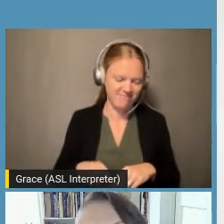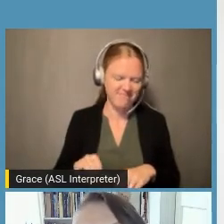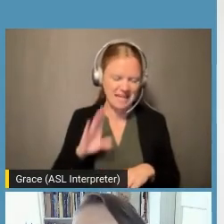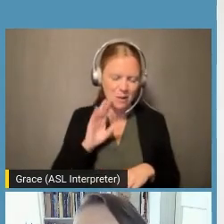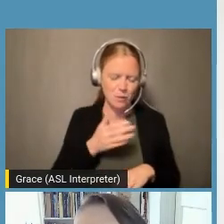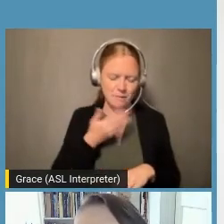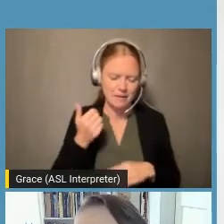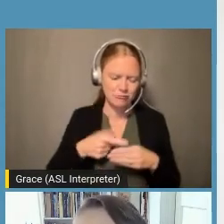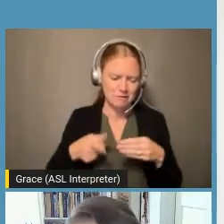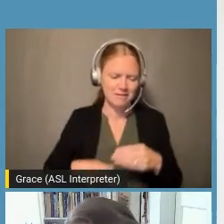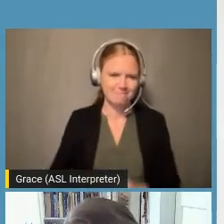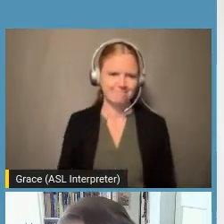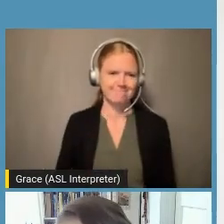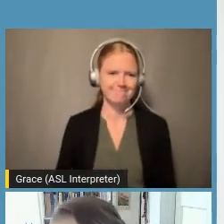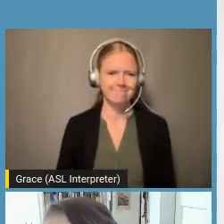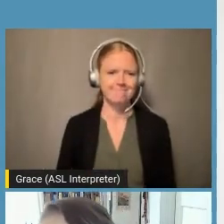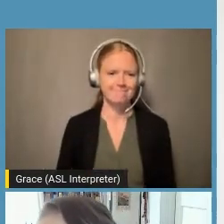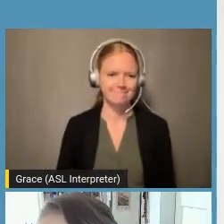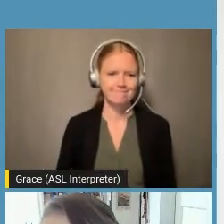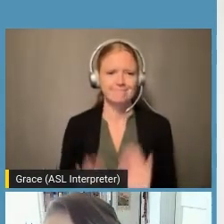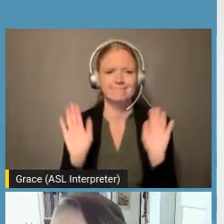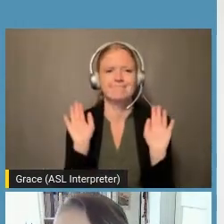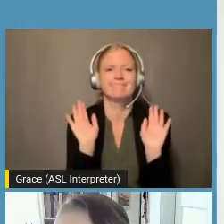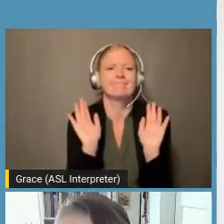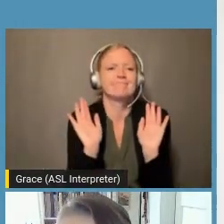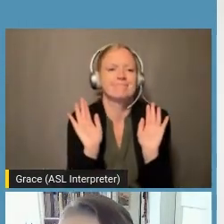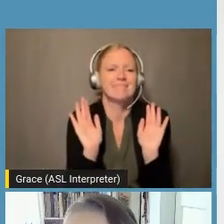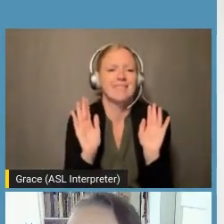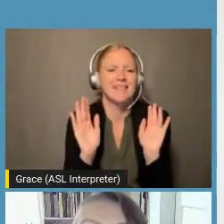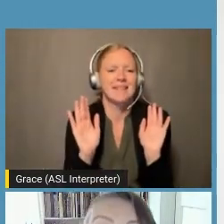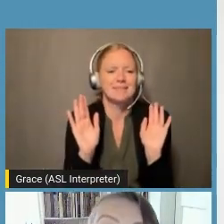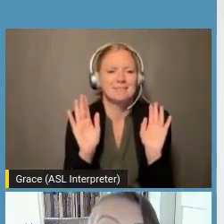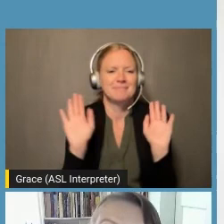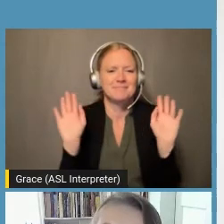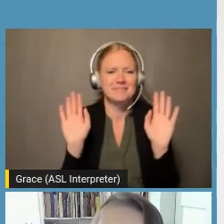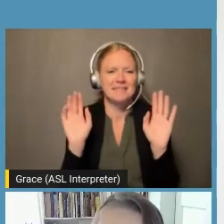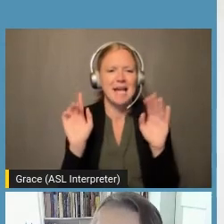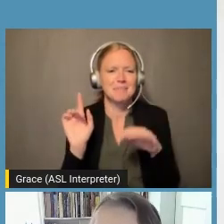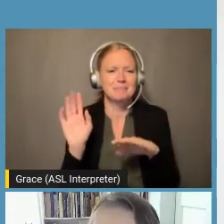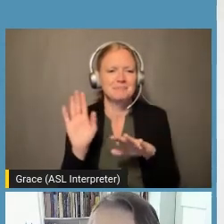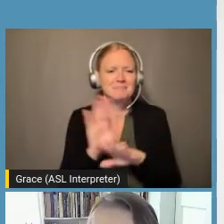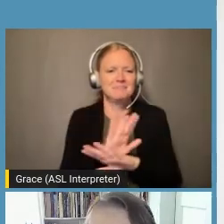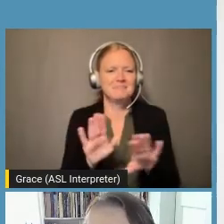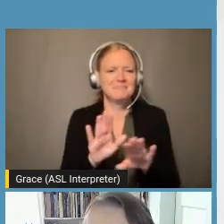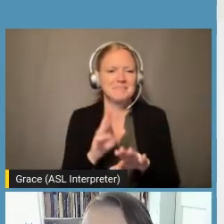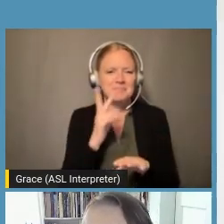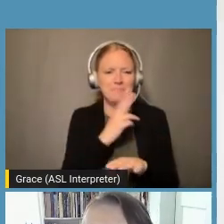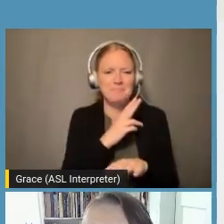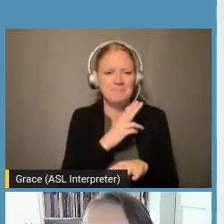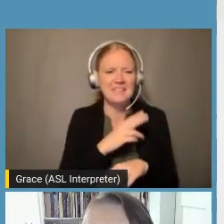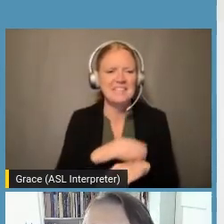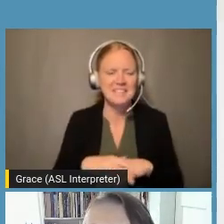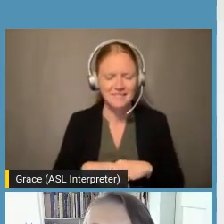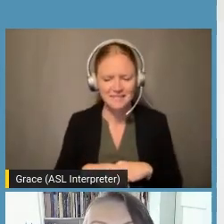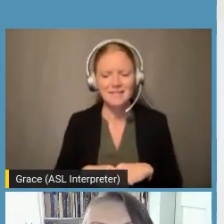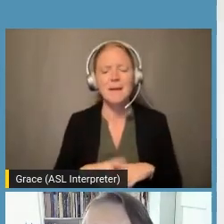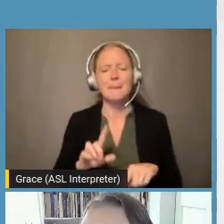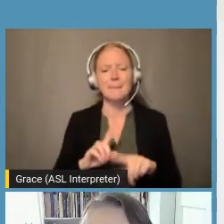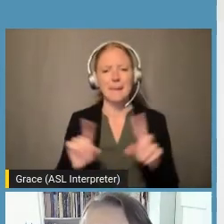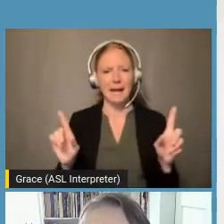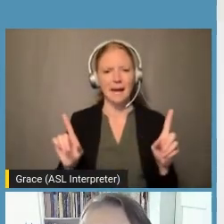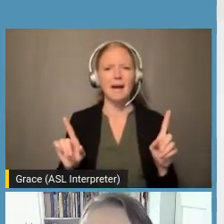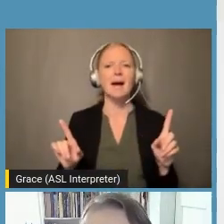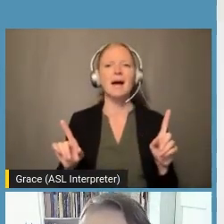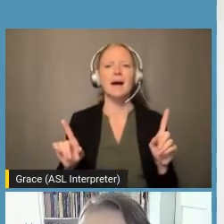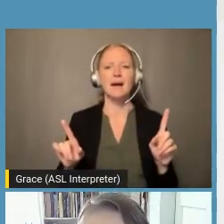better result. So that's my soapbox on that. In the 3rd session, I will talk a lot more about managing